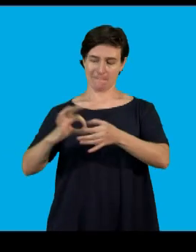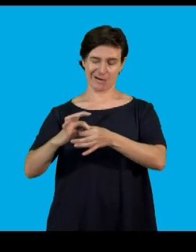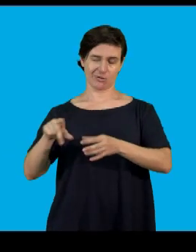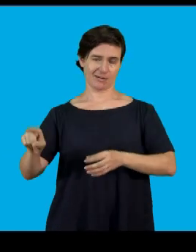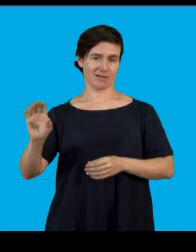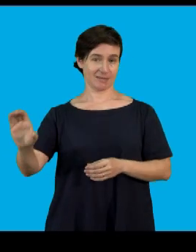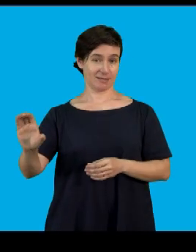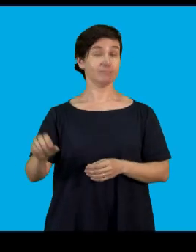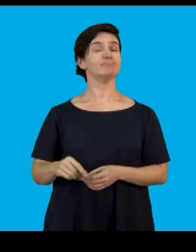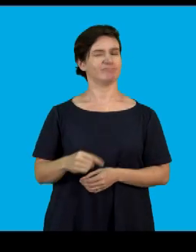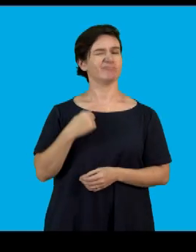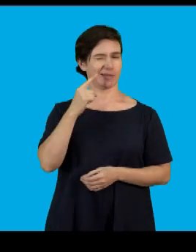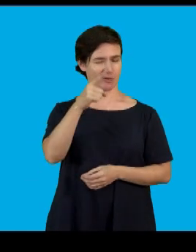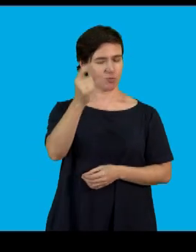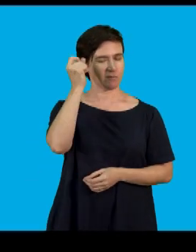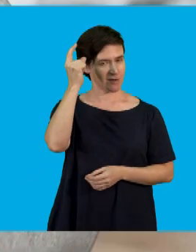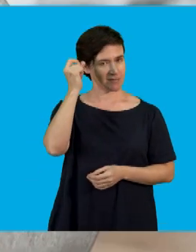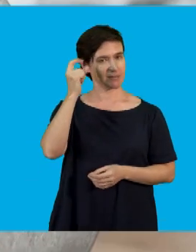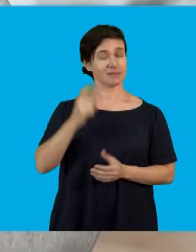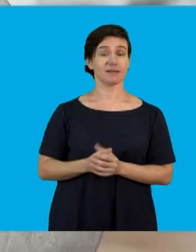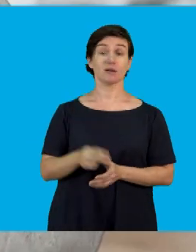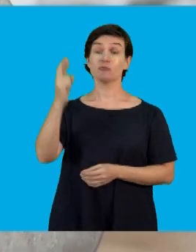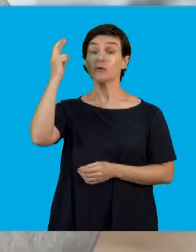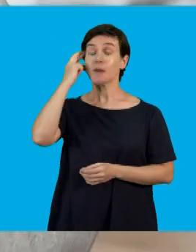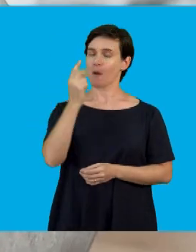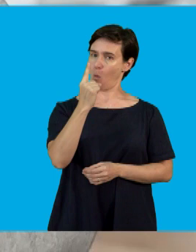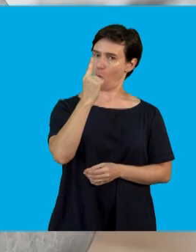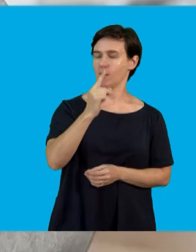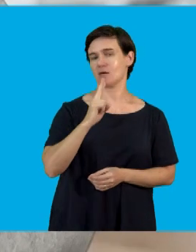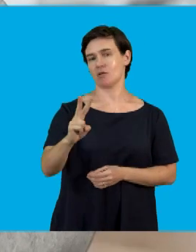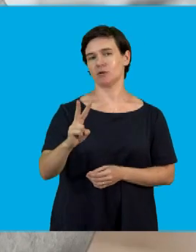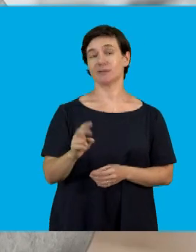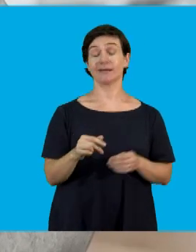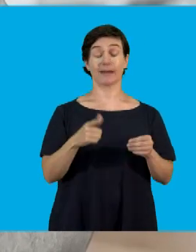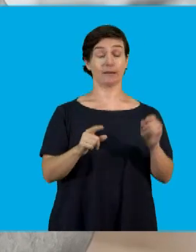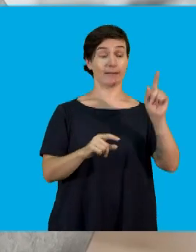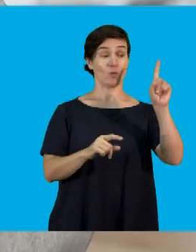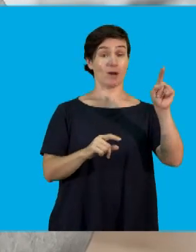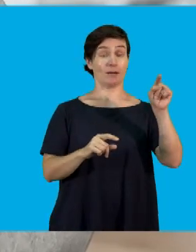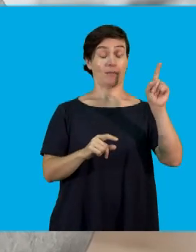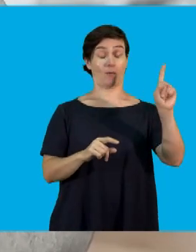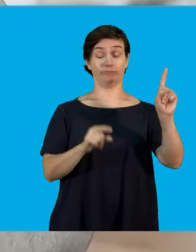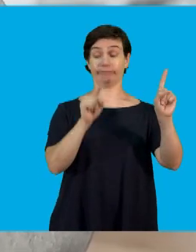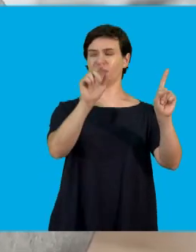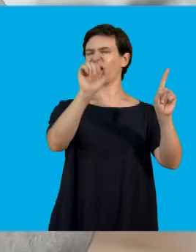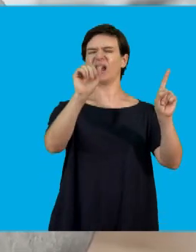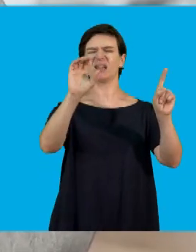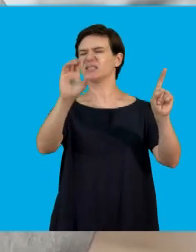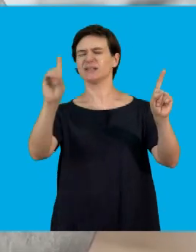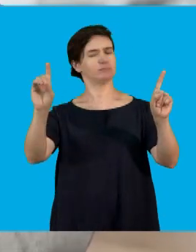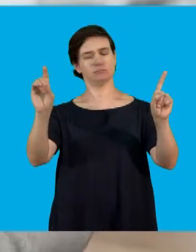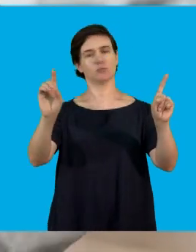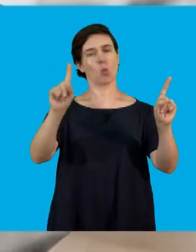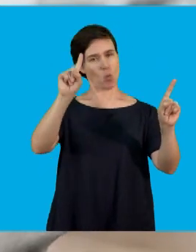C. Right, I see now you understand. Remember, only one answer here. You cannot give more